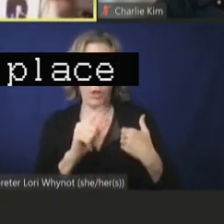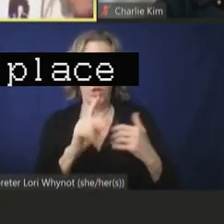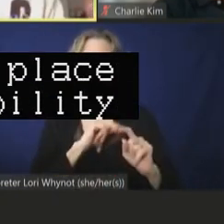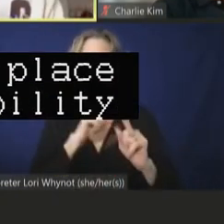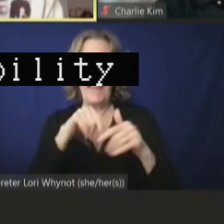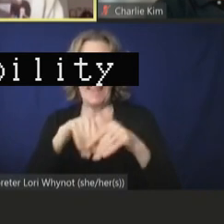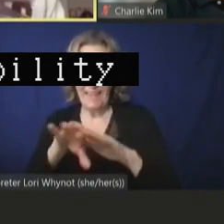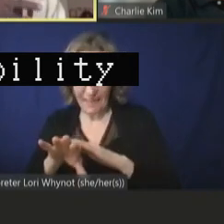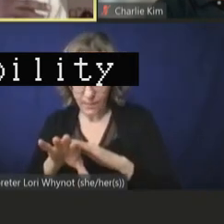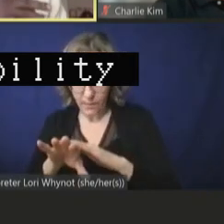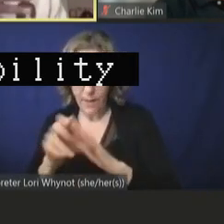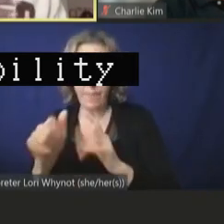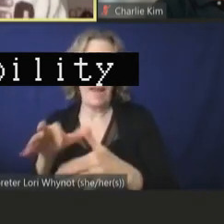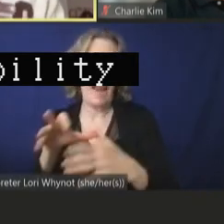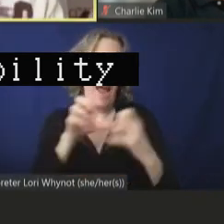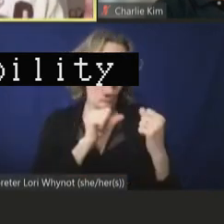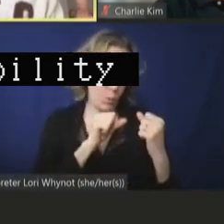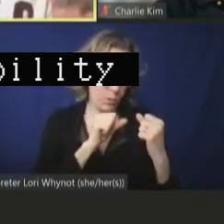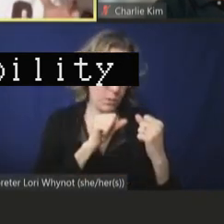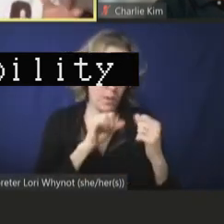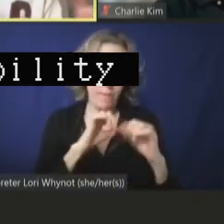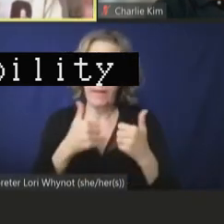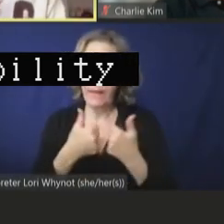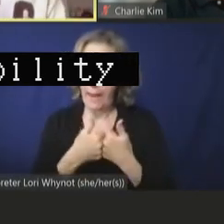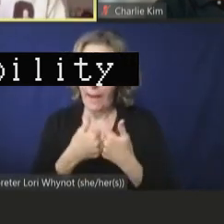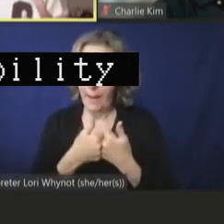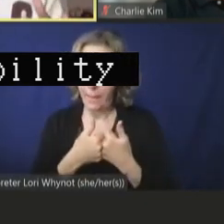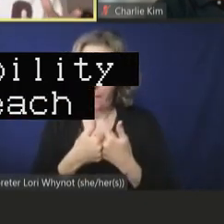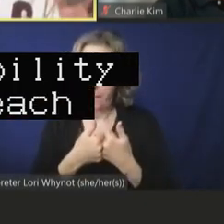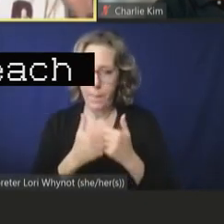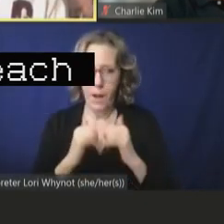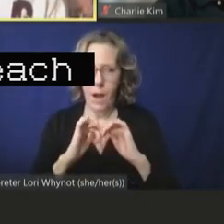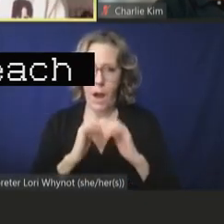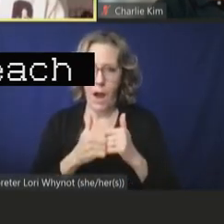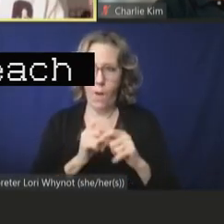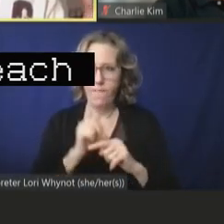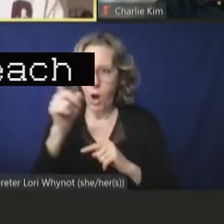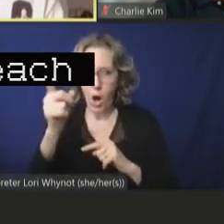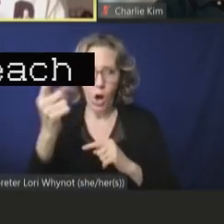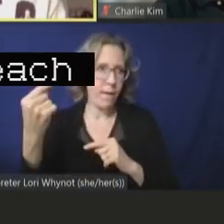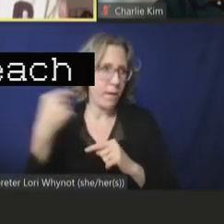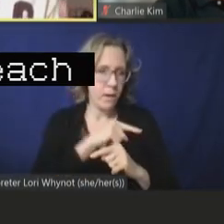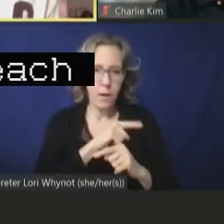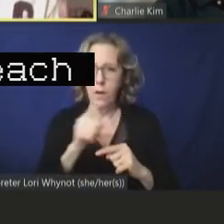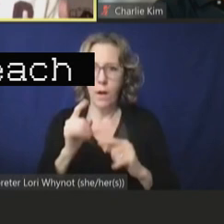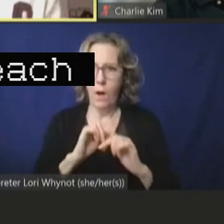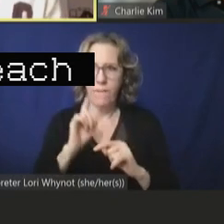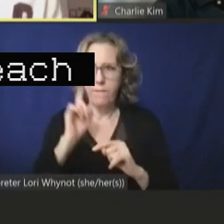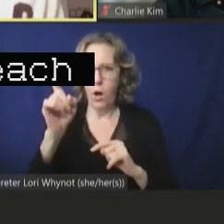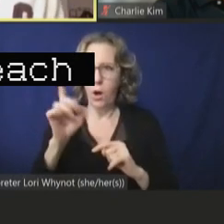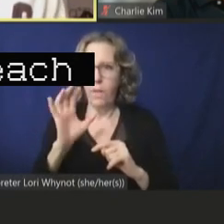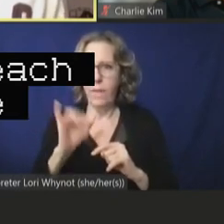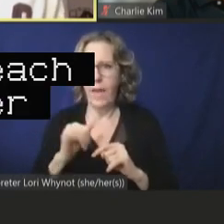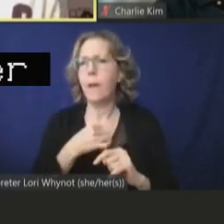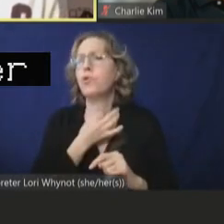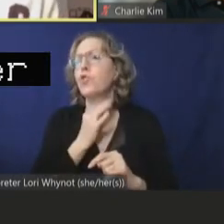pitch after these games, how far these two areas are really catered for? Thank